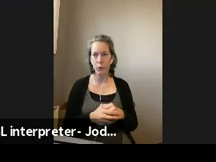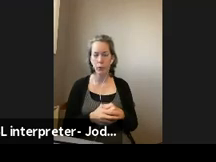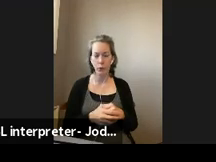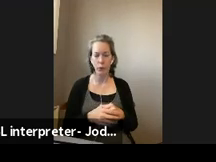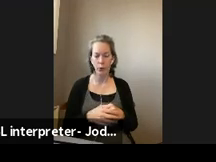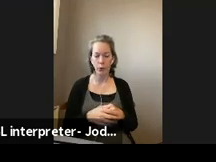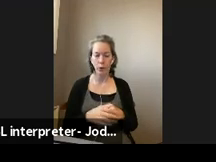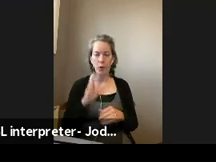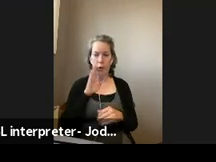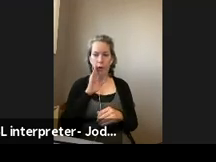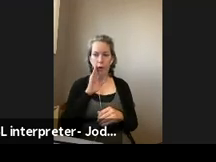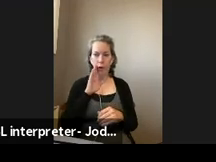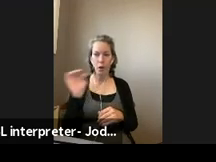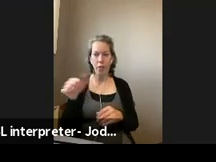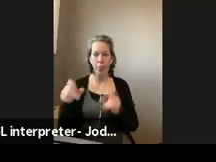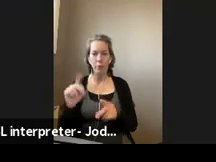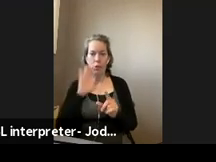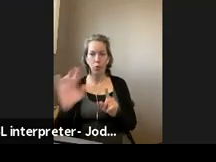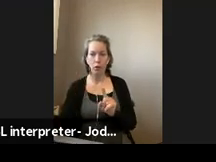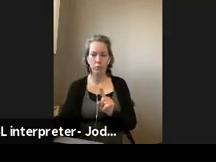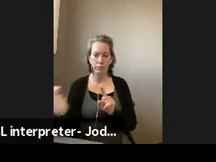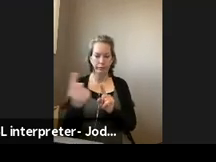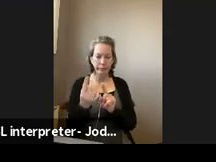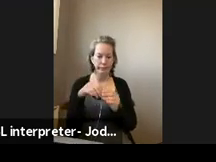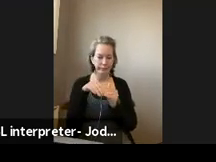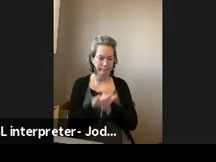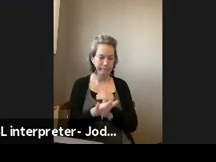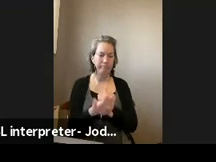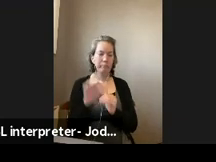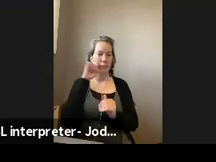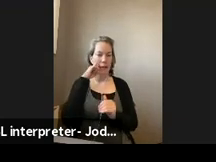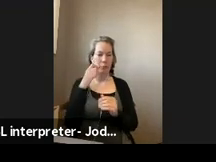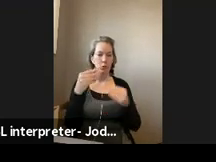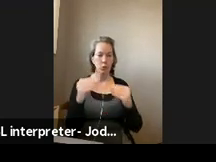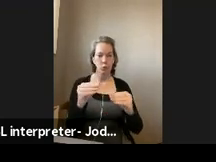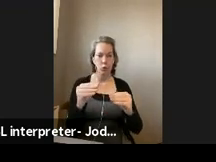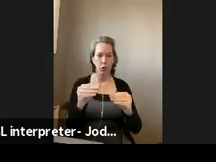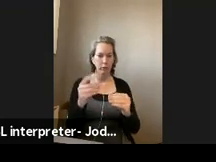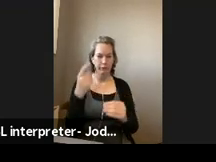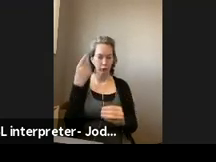to the Apple store to get something done with her phone. So